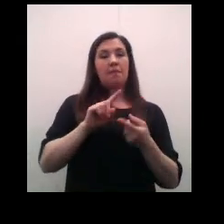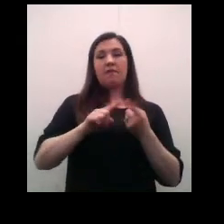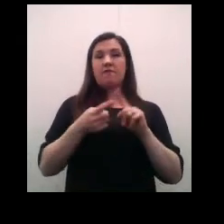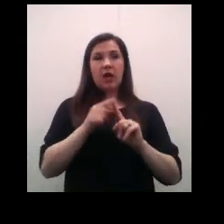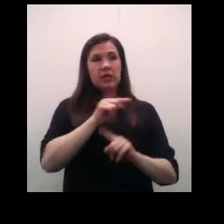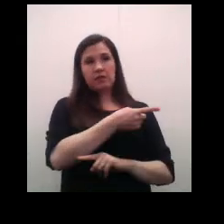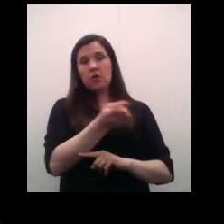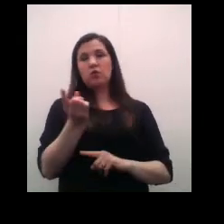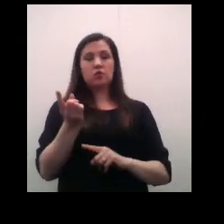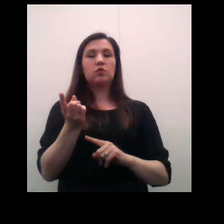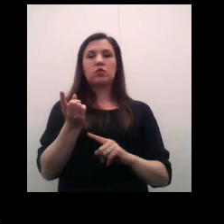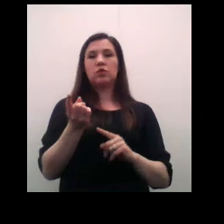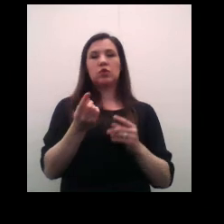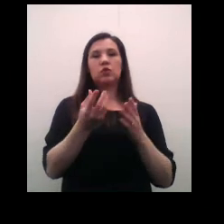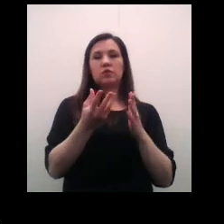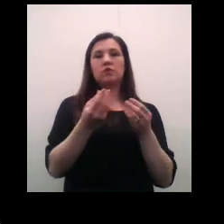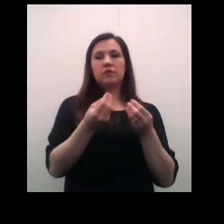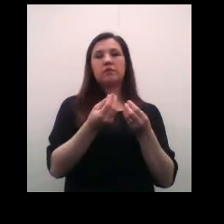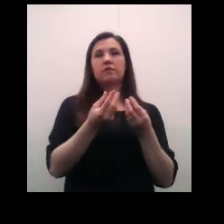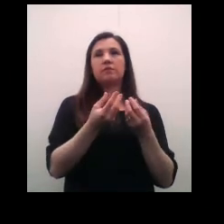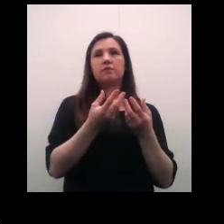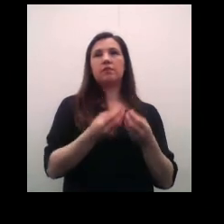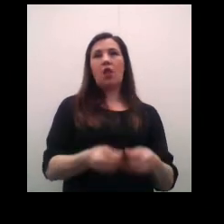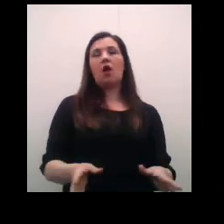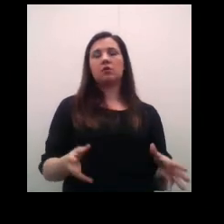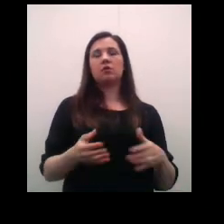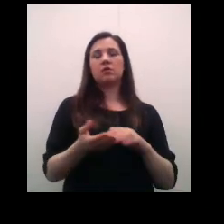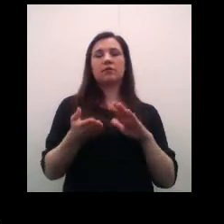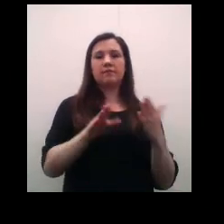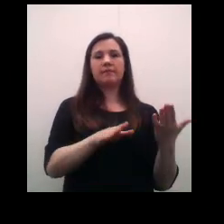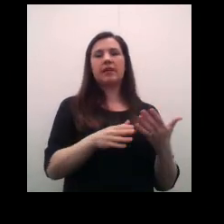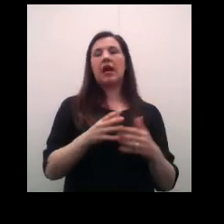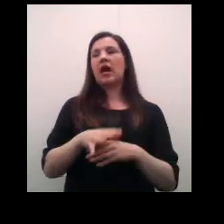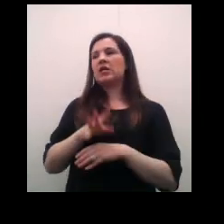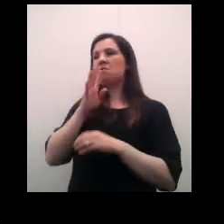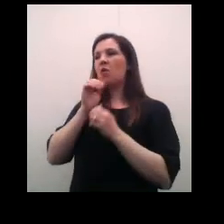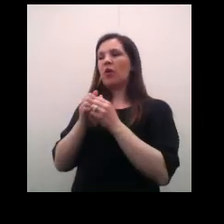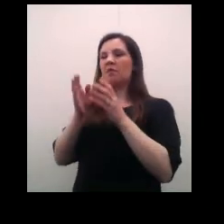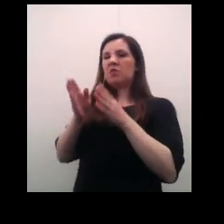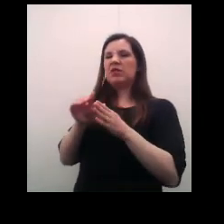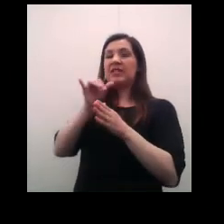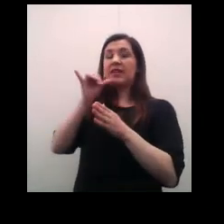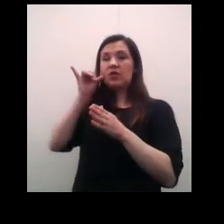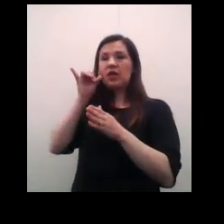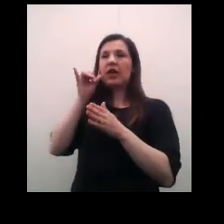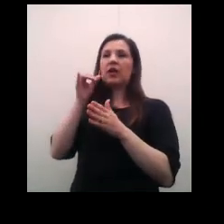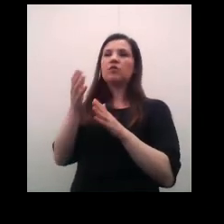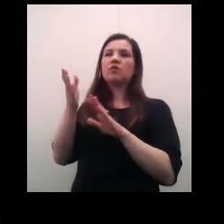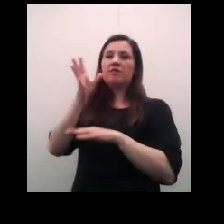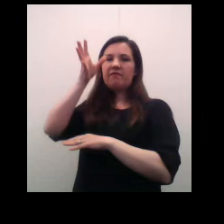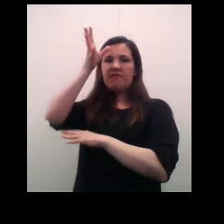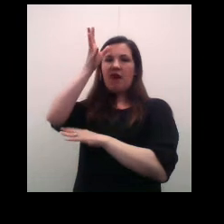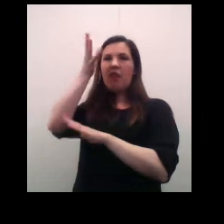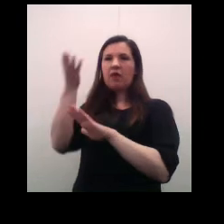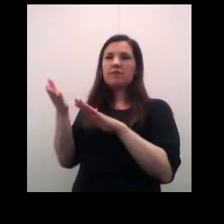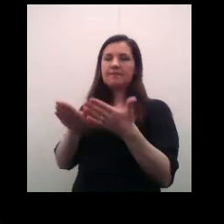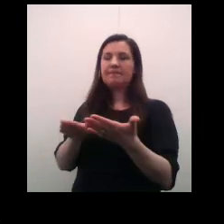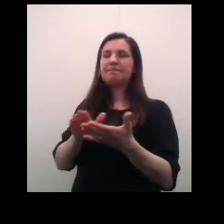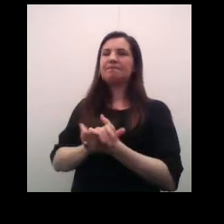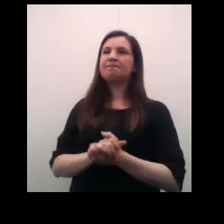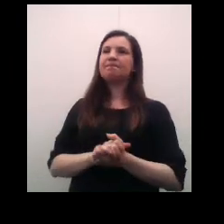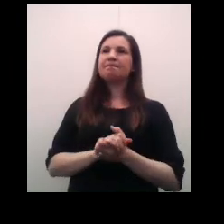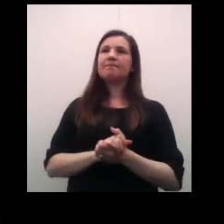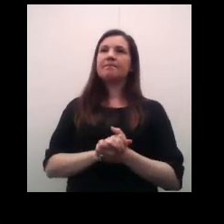those who've lost a loved one. Actually, I talked to someone yesterday who had lost a father, and it just was, in